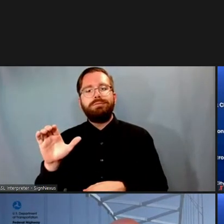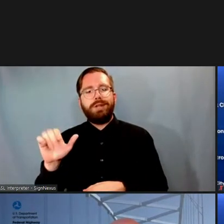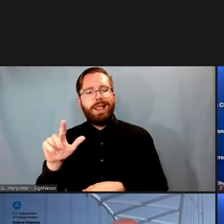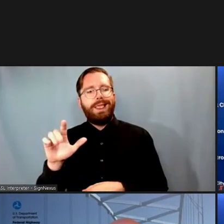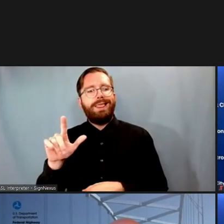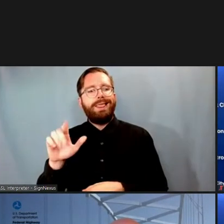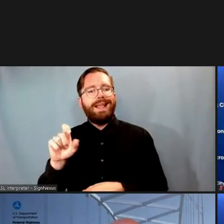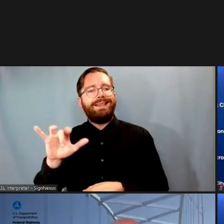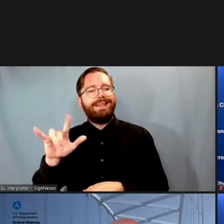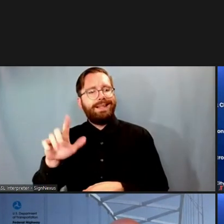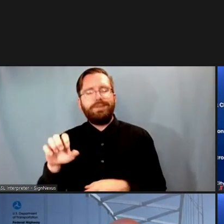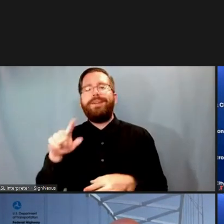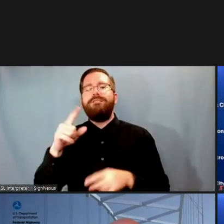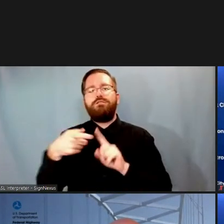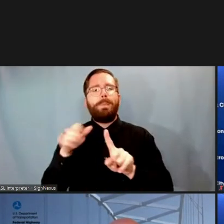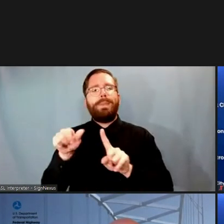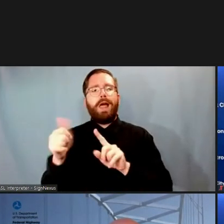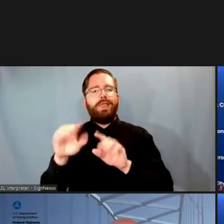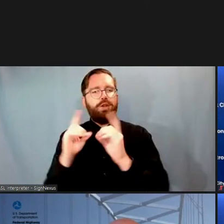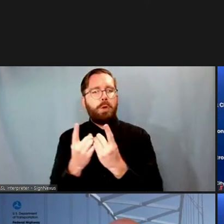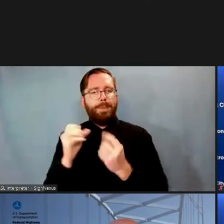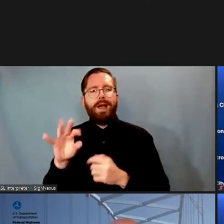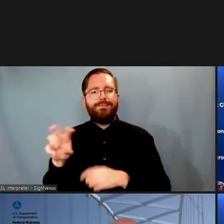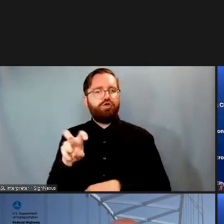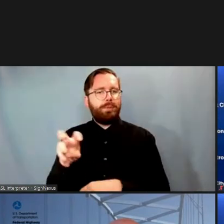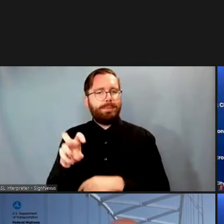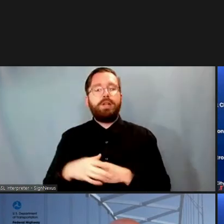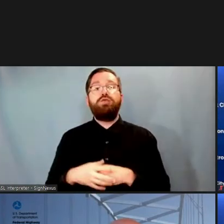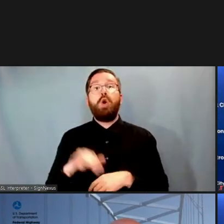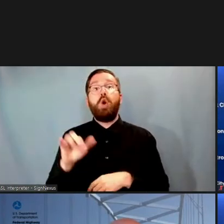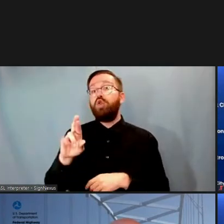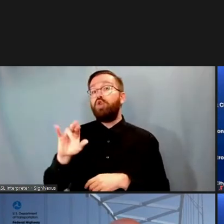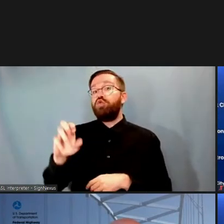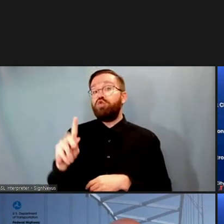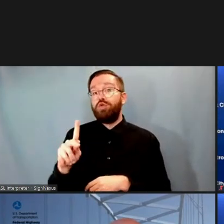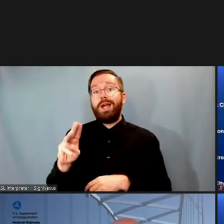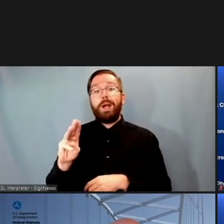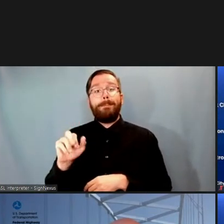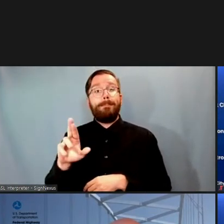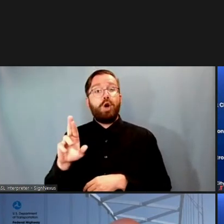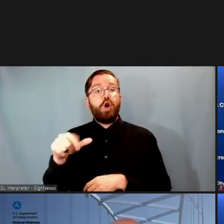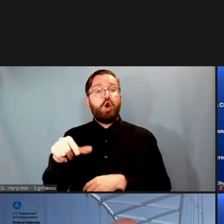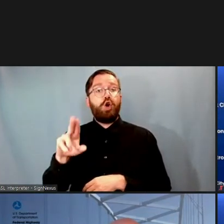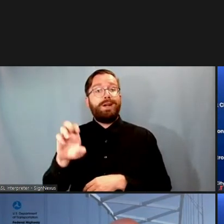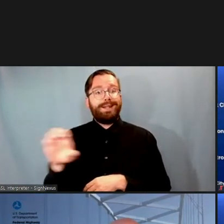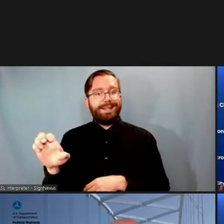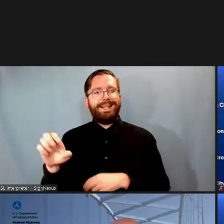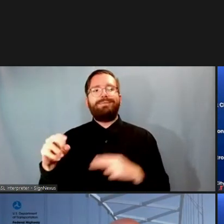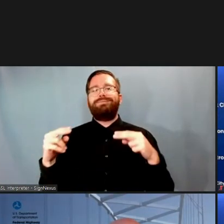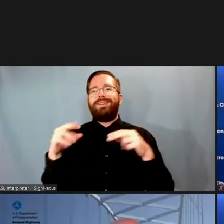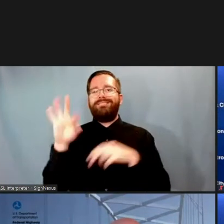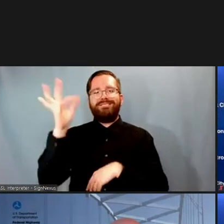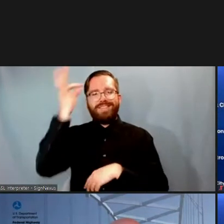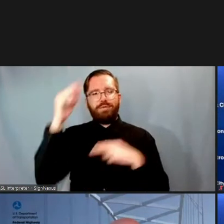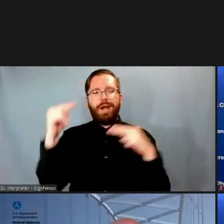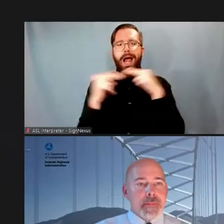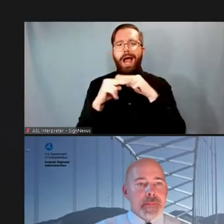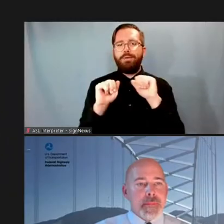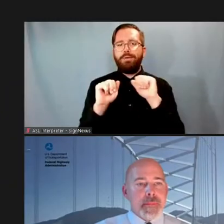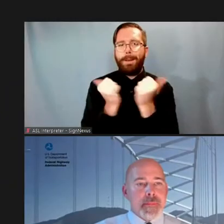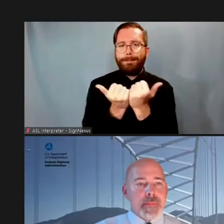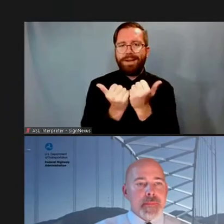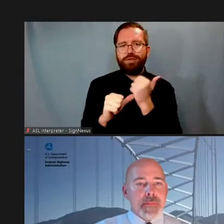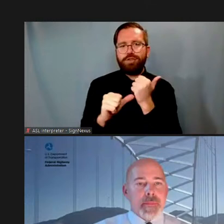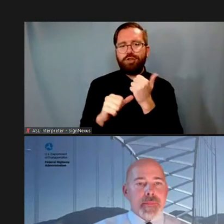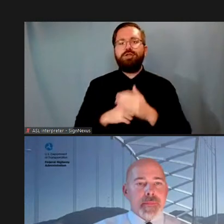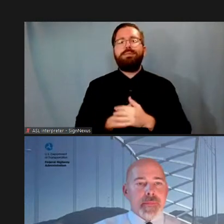we also have with us this evening rick marquis new york division administrator for the federal highway administration the lead federal agency for